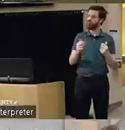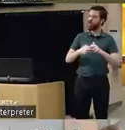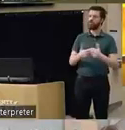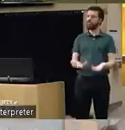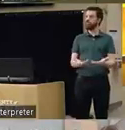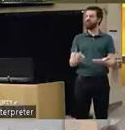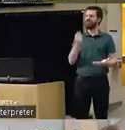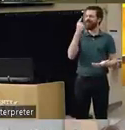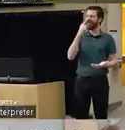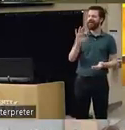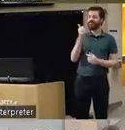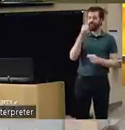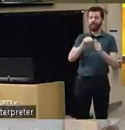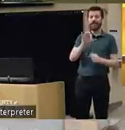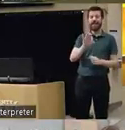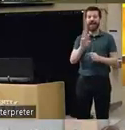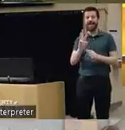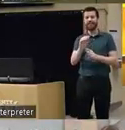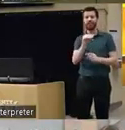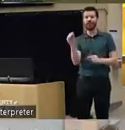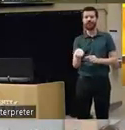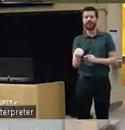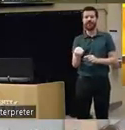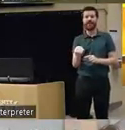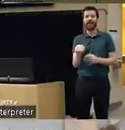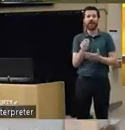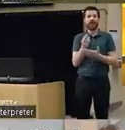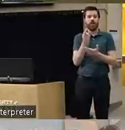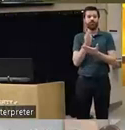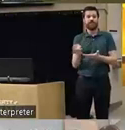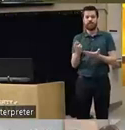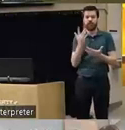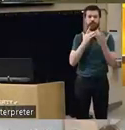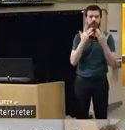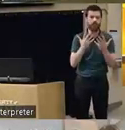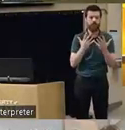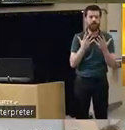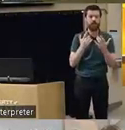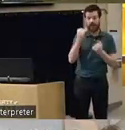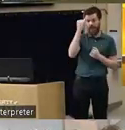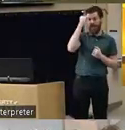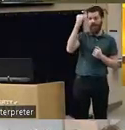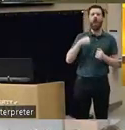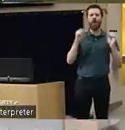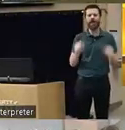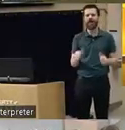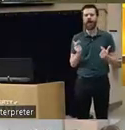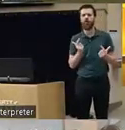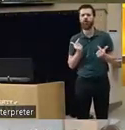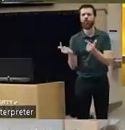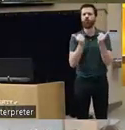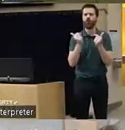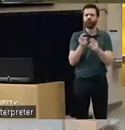that 96% dearth of resources, the idea that we can recruit and retain people